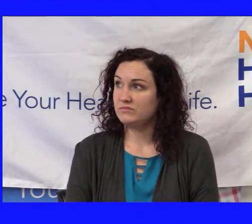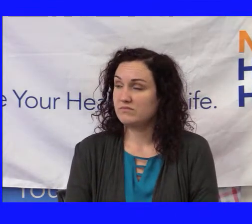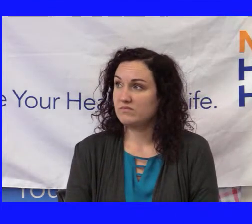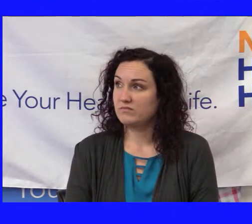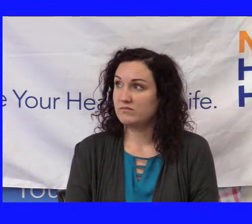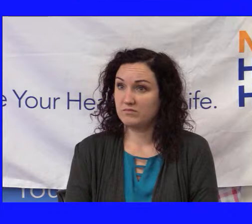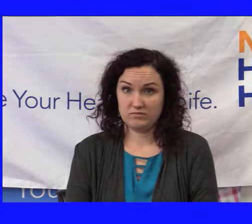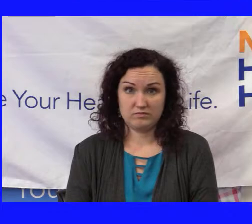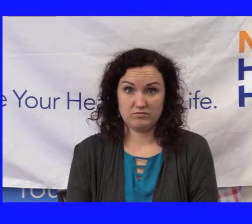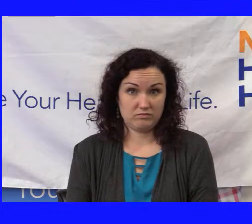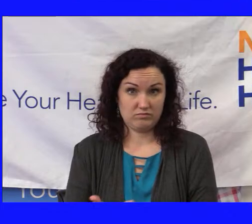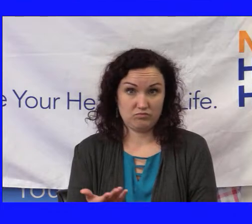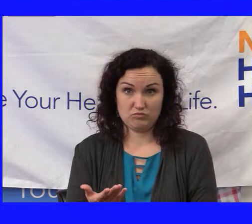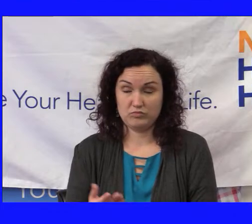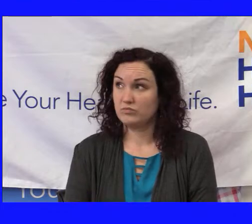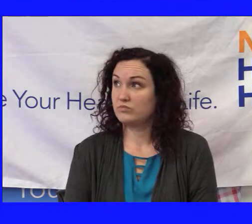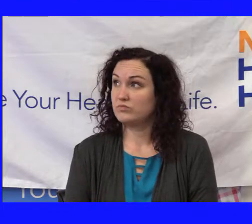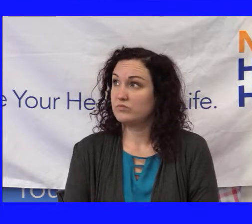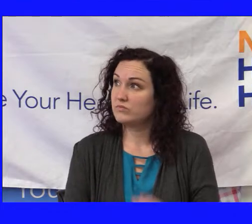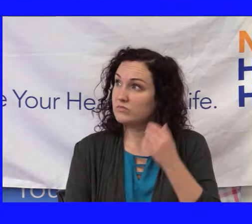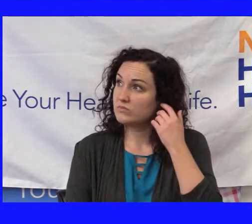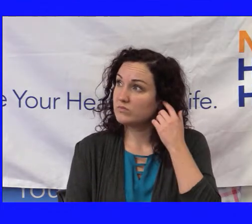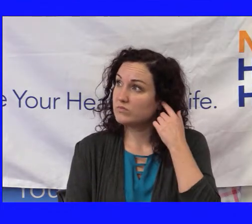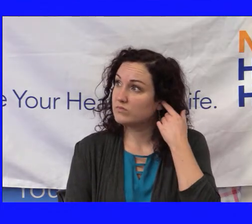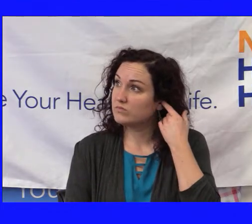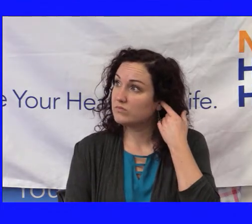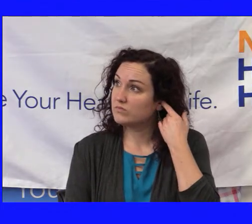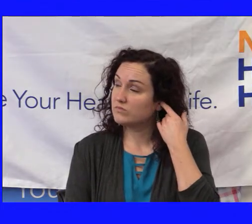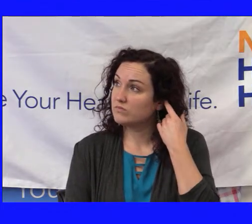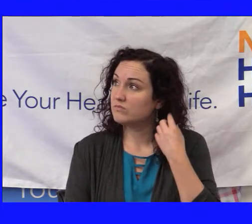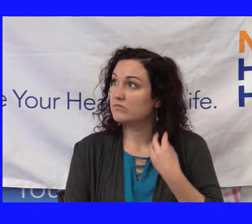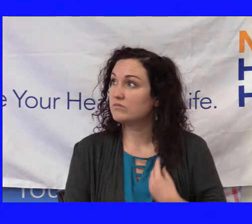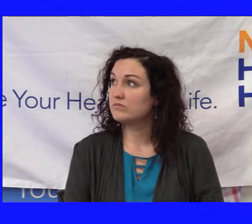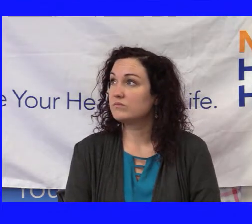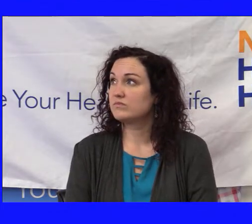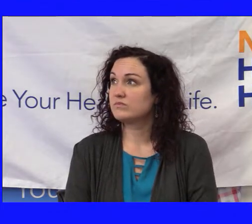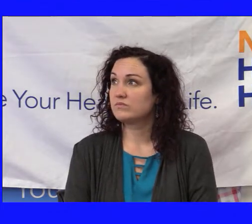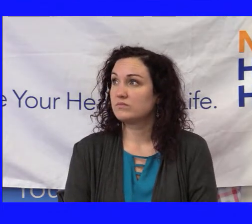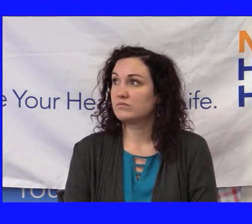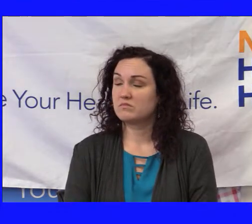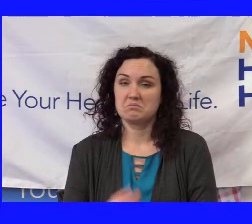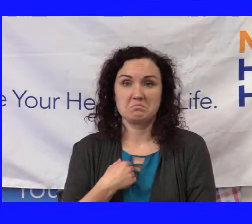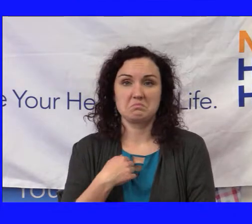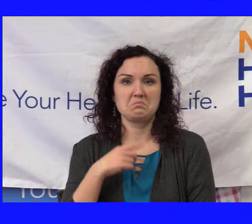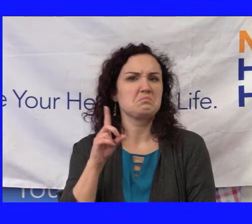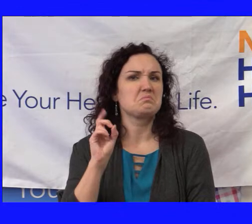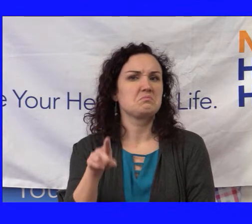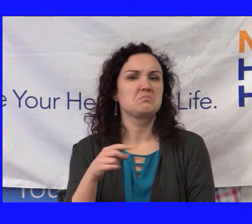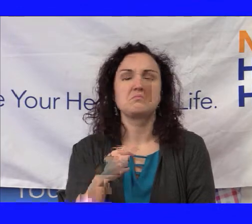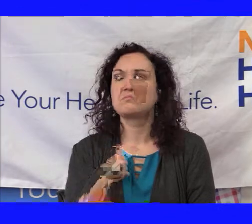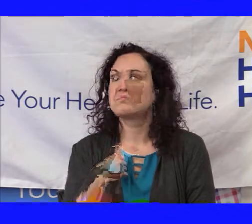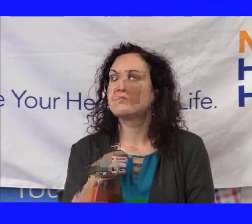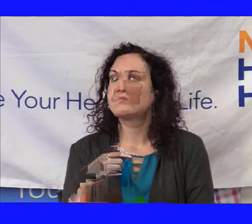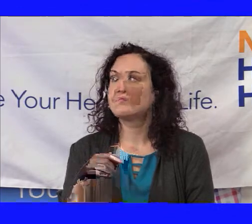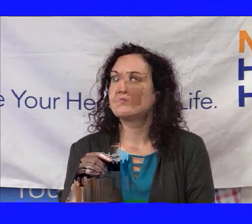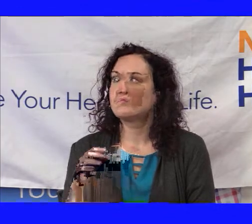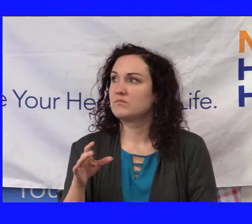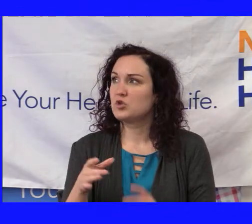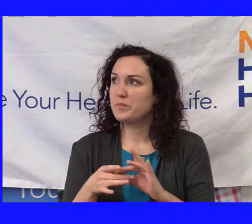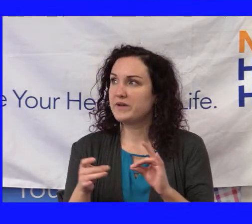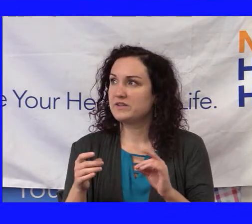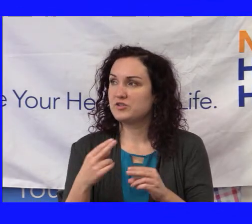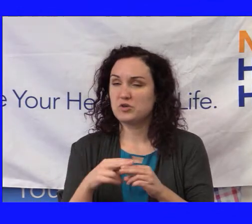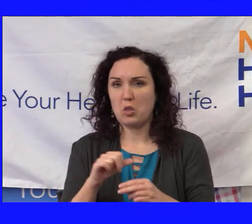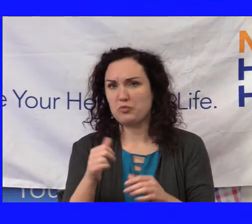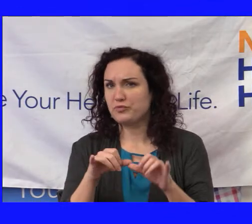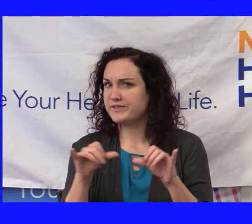Any questions? Thank you, Dr. Hart. Any questions? I just have a quick question about this. You mentioned other